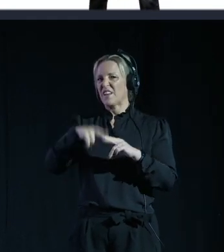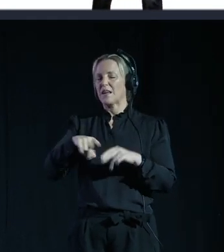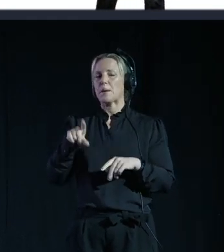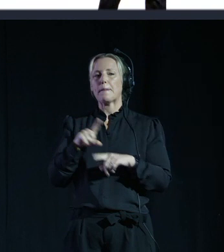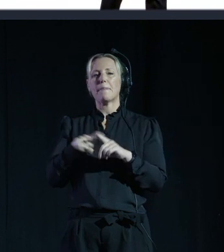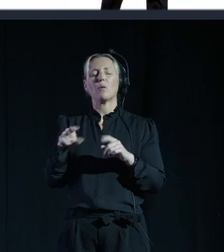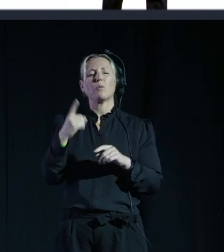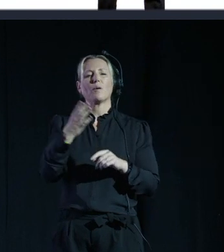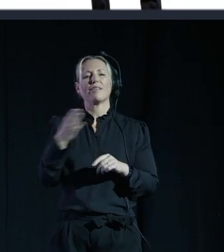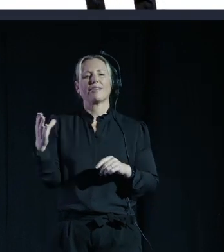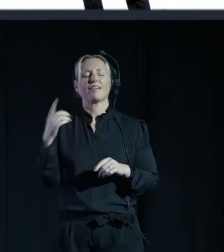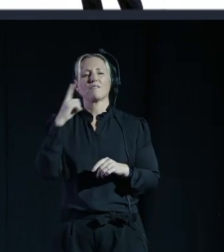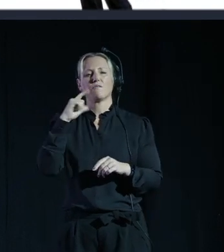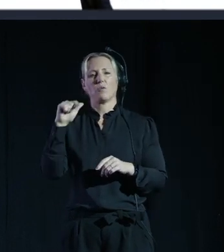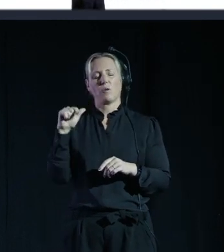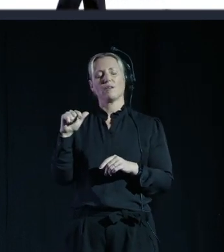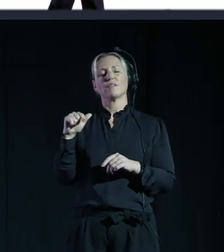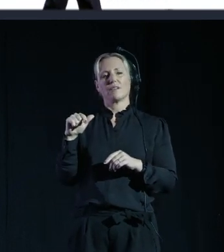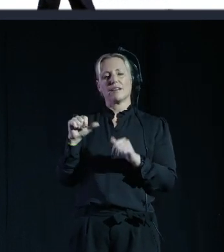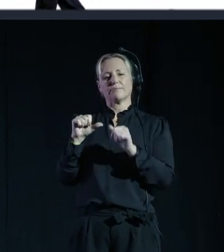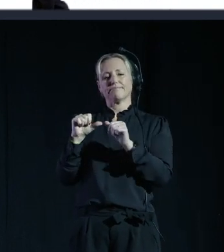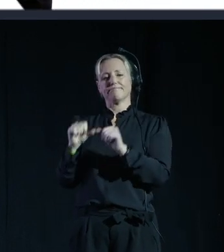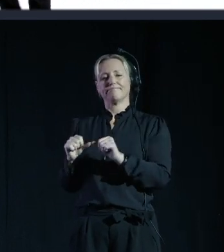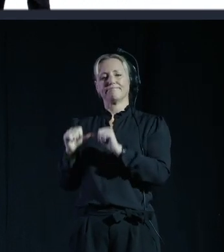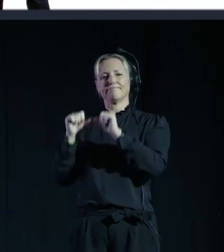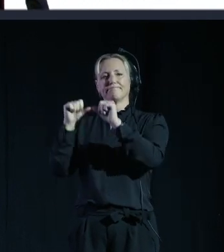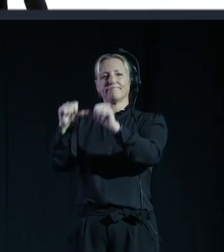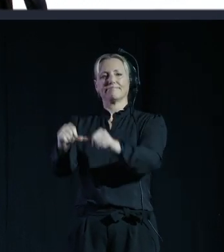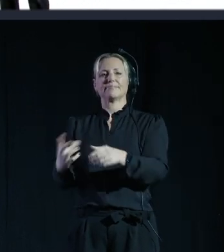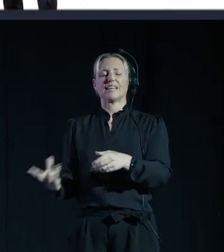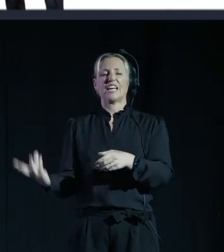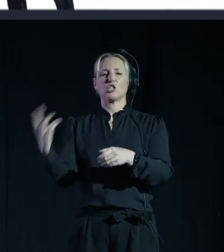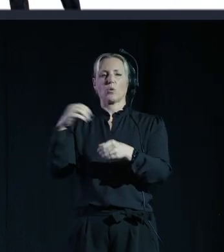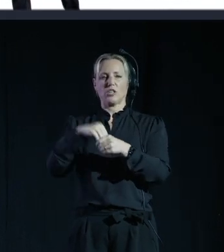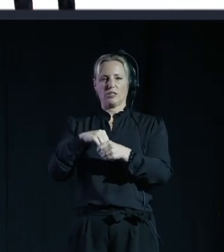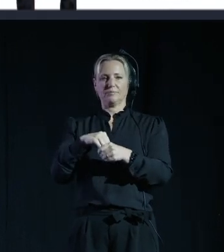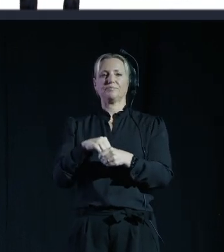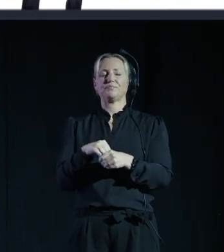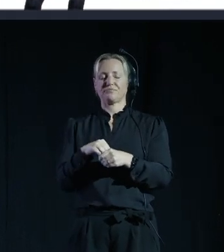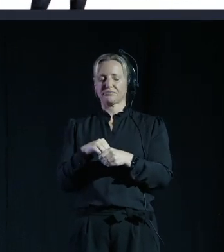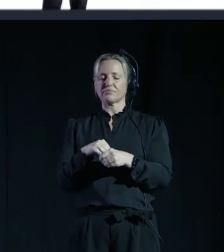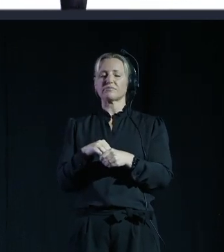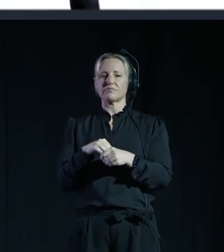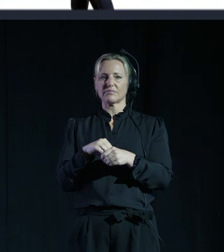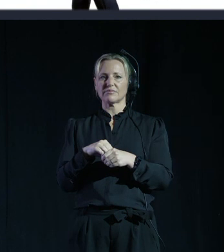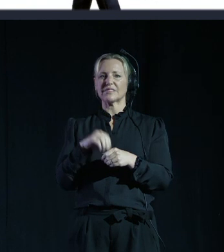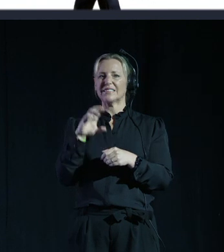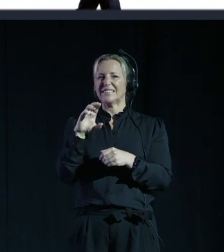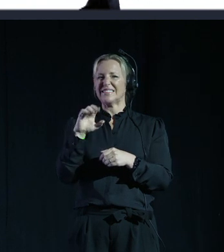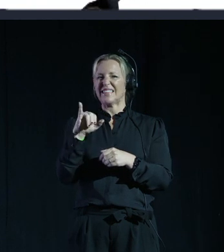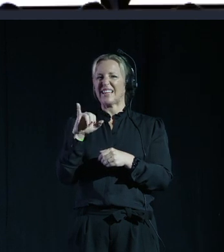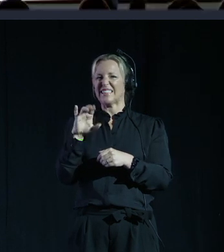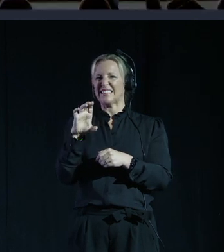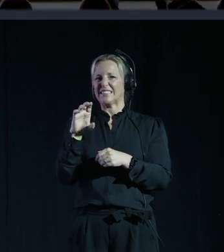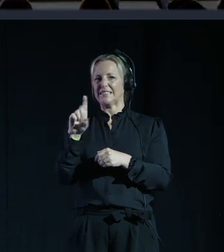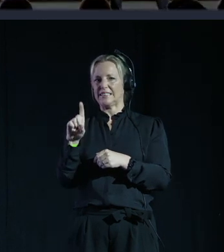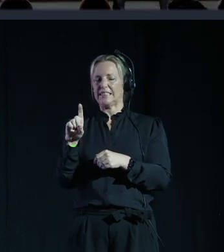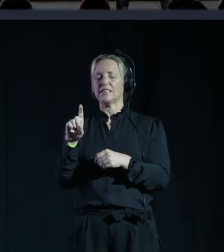One of the things that we've been working on is continuous integration, or like I think it's best known as CI/CD. Some people call it continuous